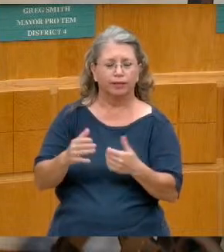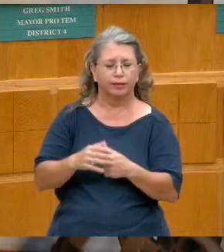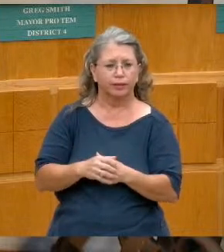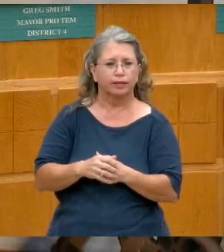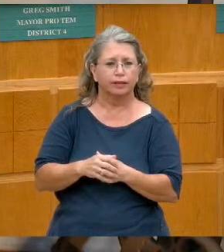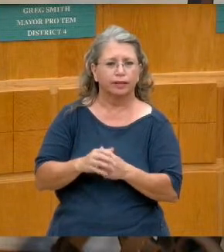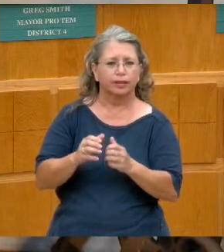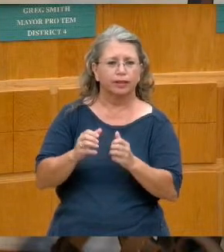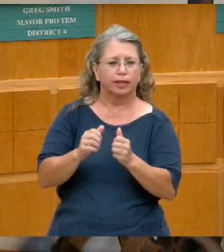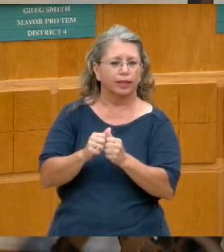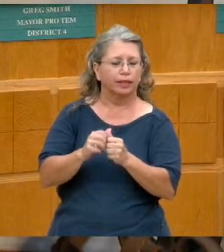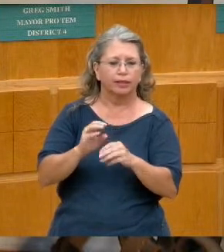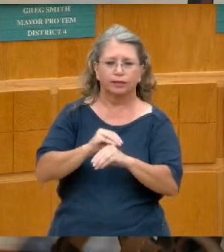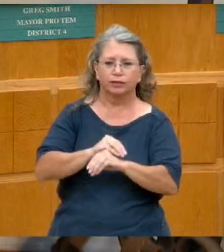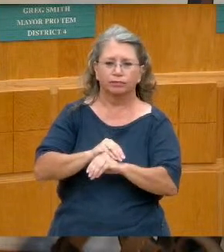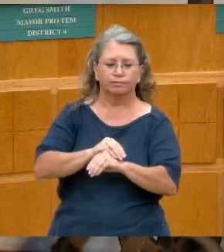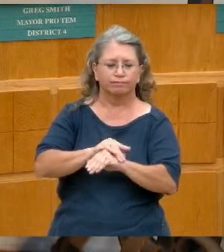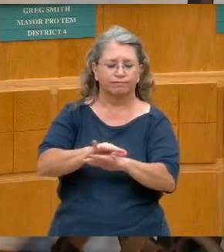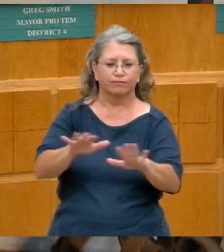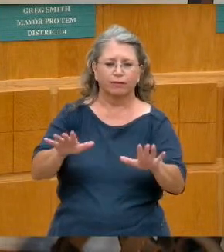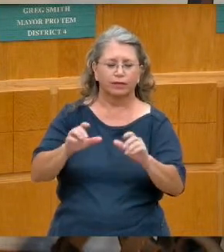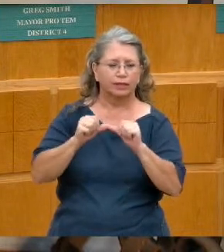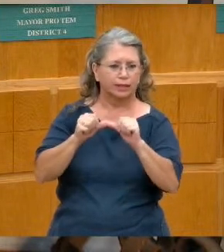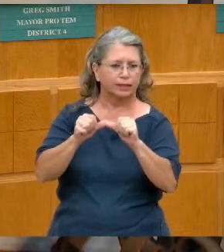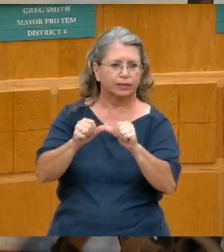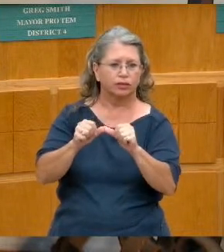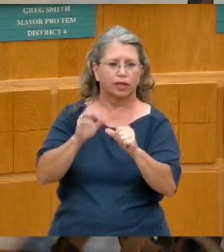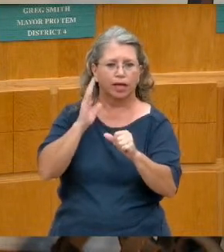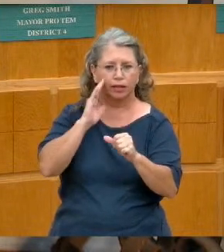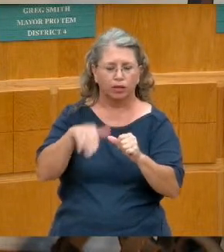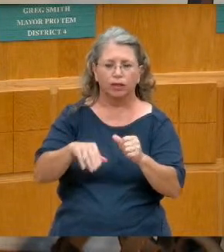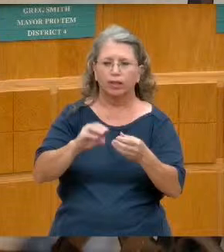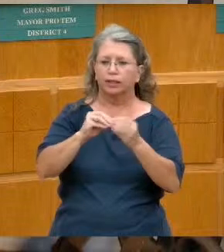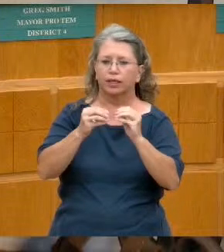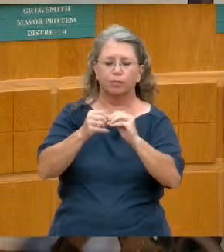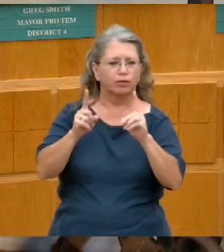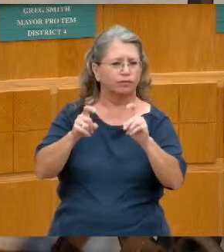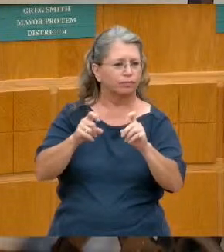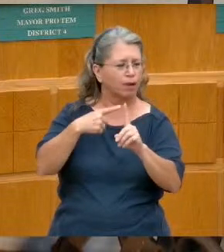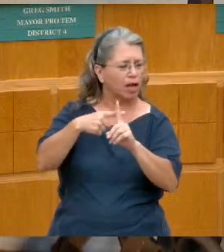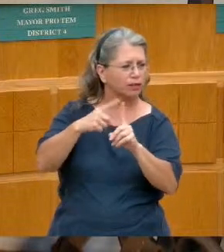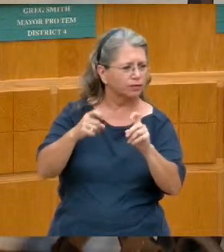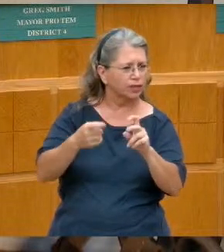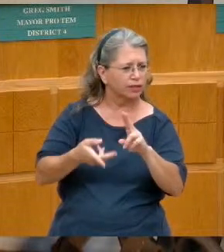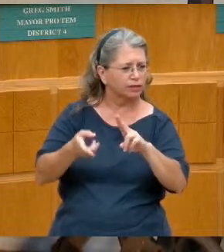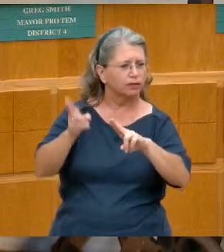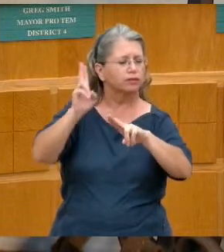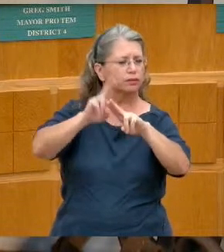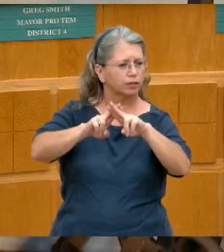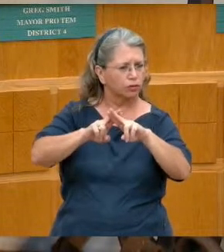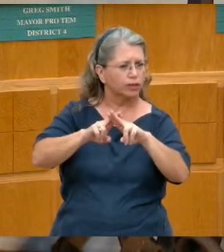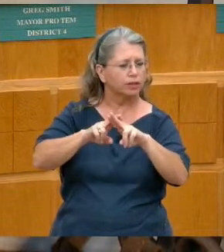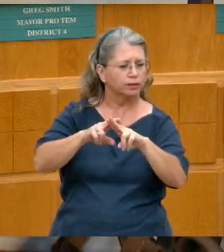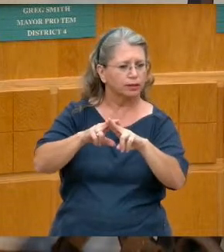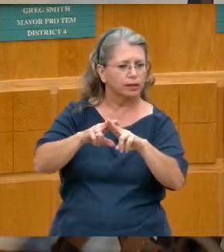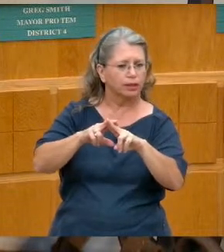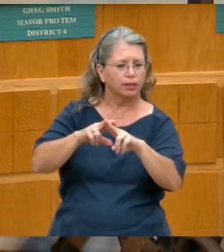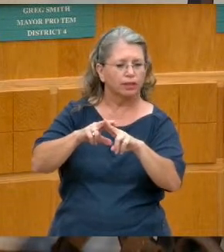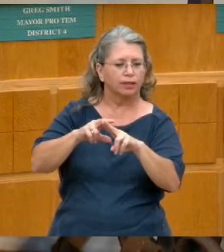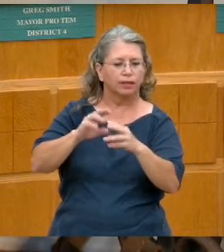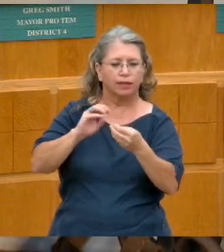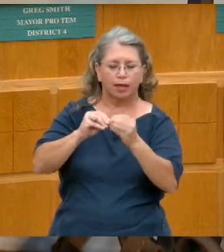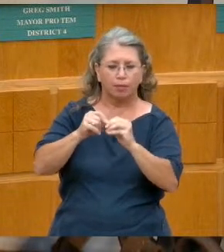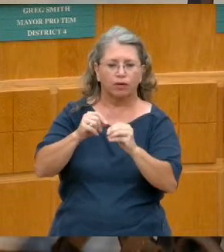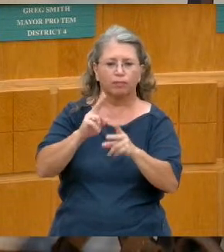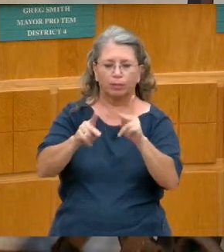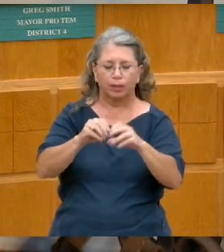pandemic continues. Our number of positive test results has grown dramatically. Our hospitalization patients has grown dramatically, and